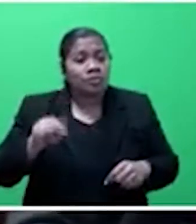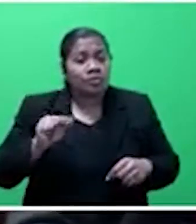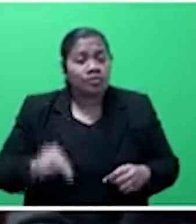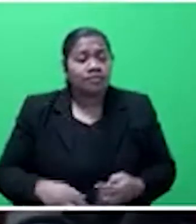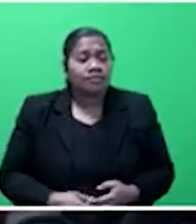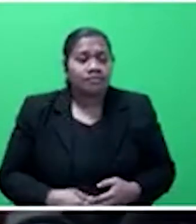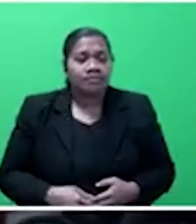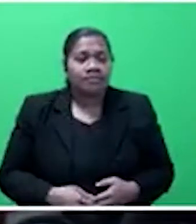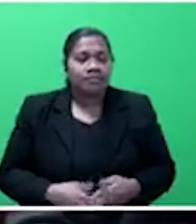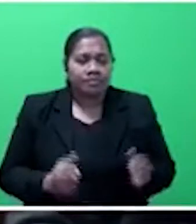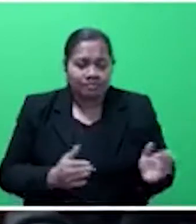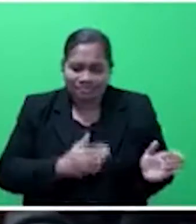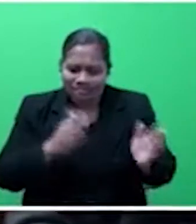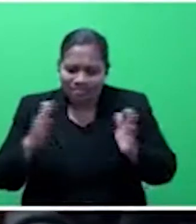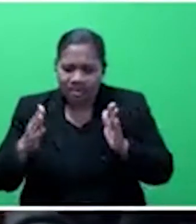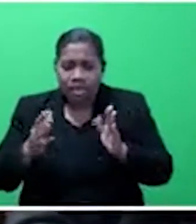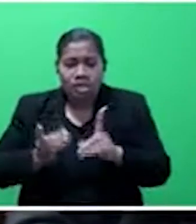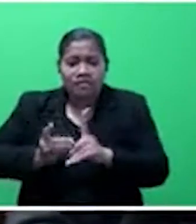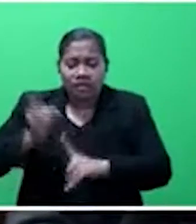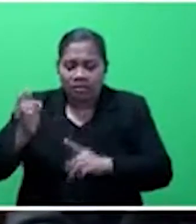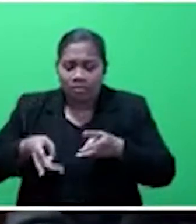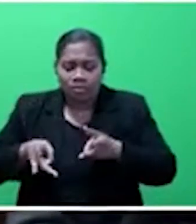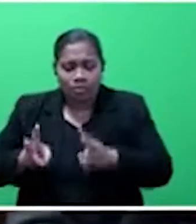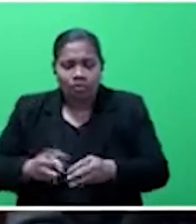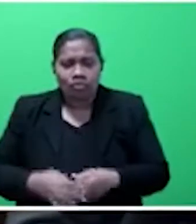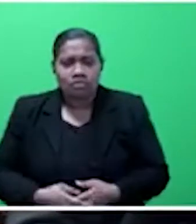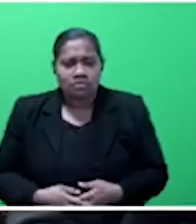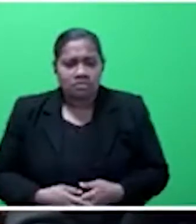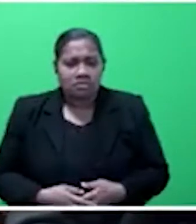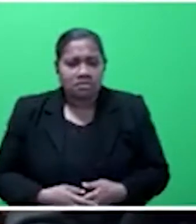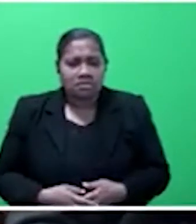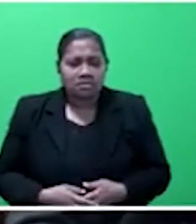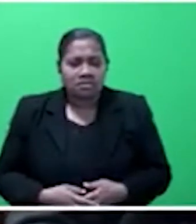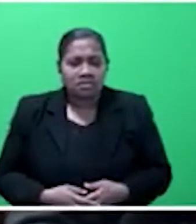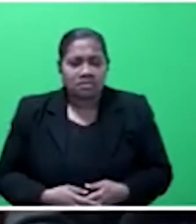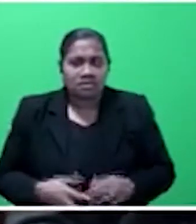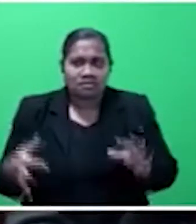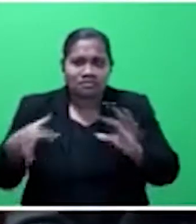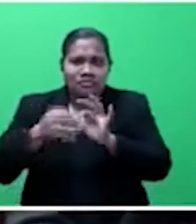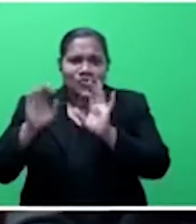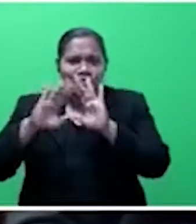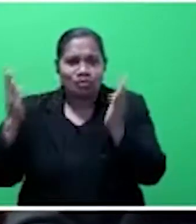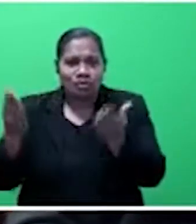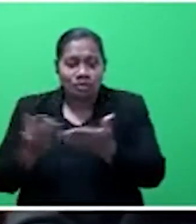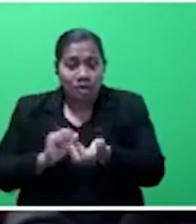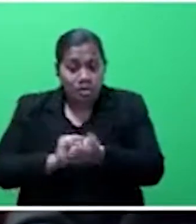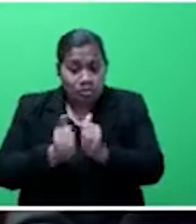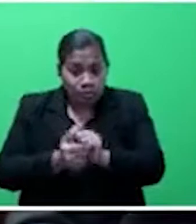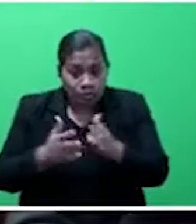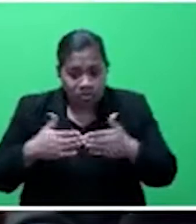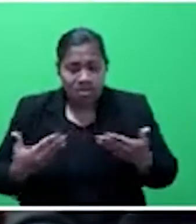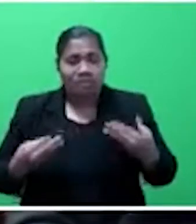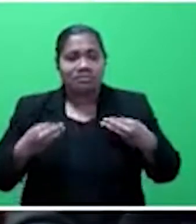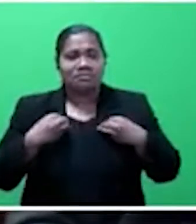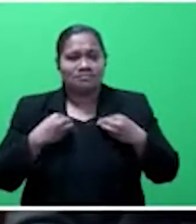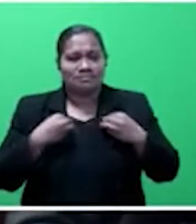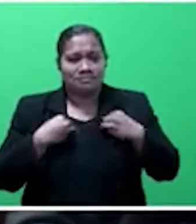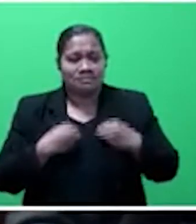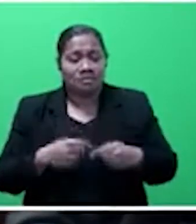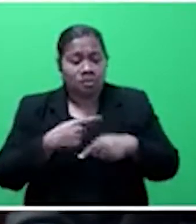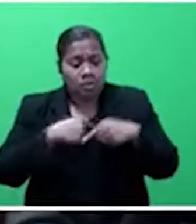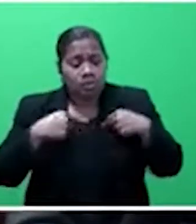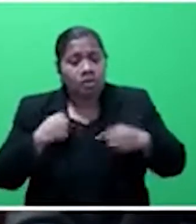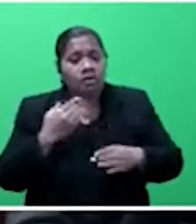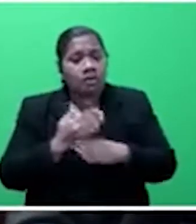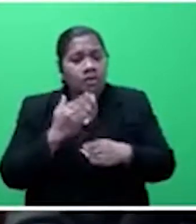models that are in touch with global developments. Sport is now big business, Mr. Speaker said. While we work on